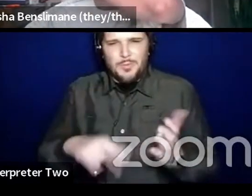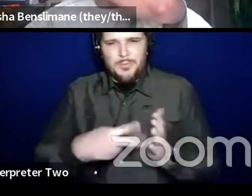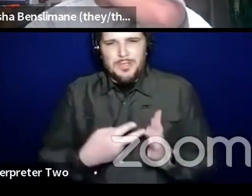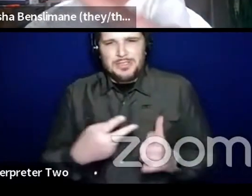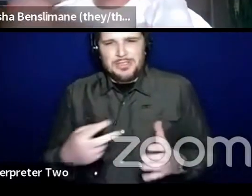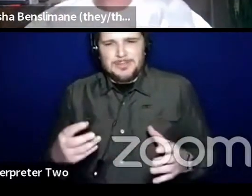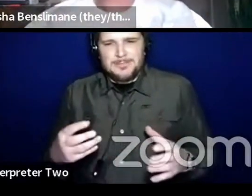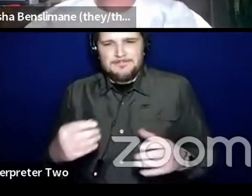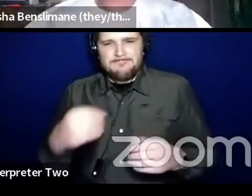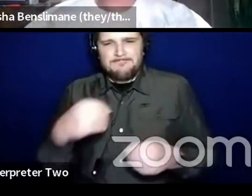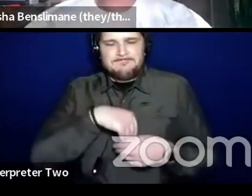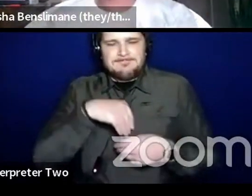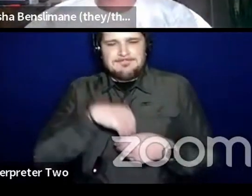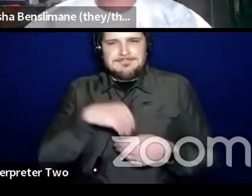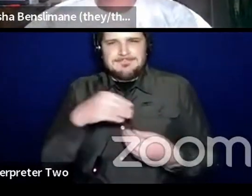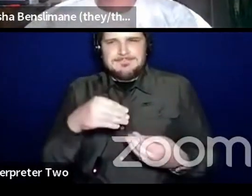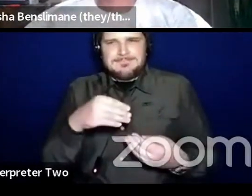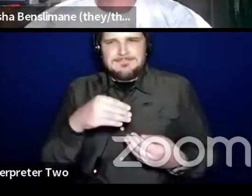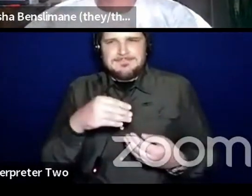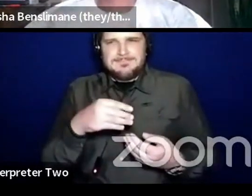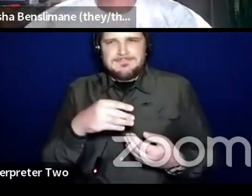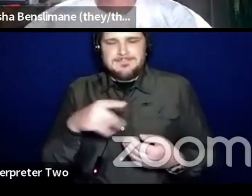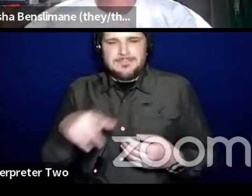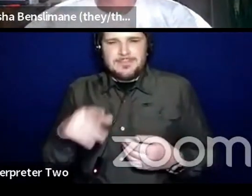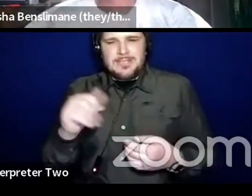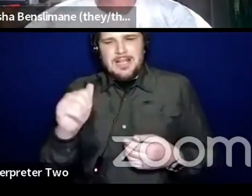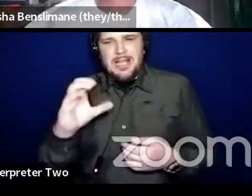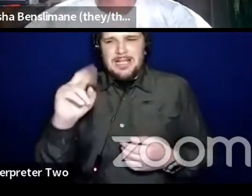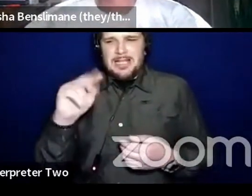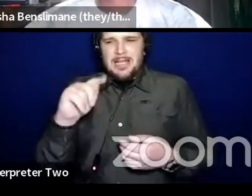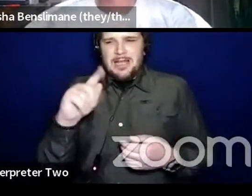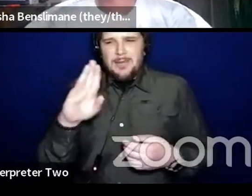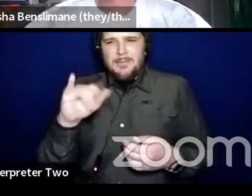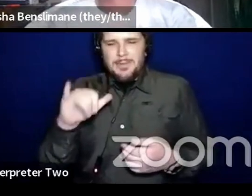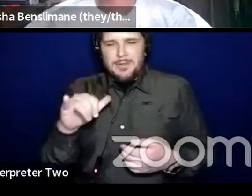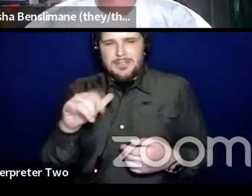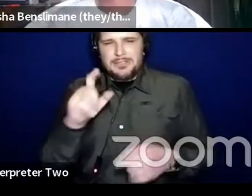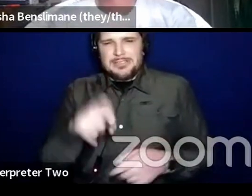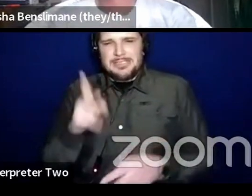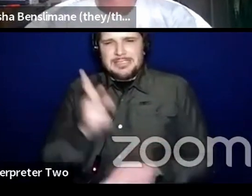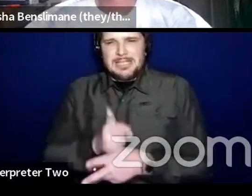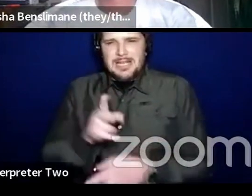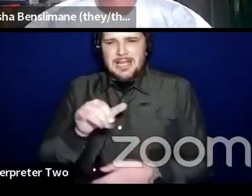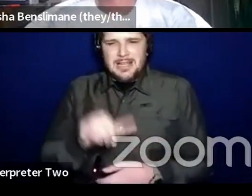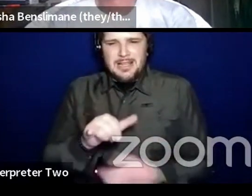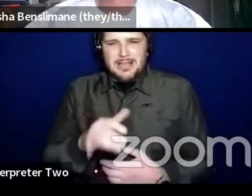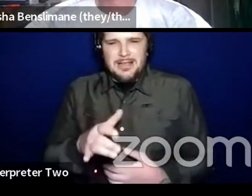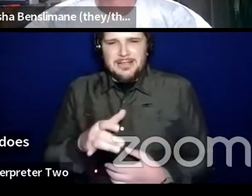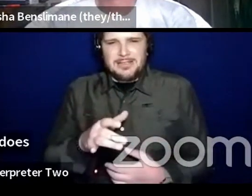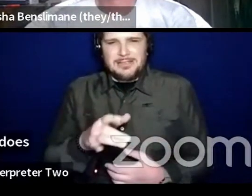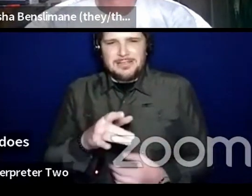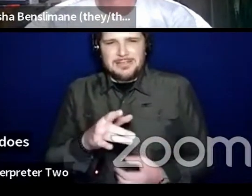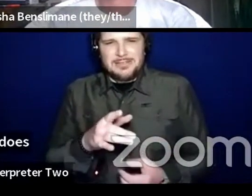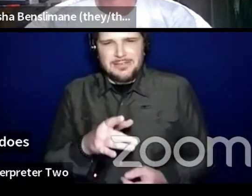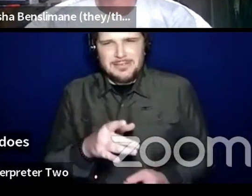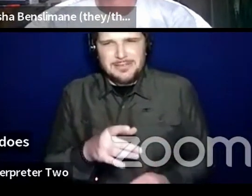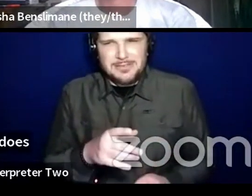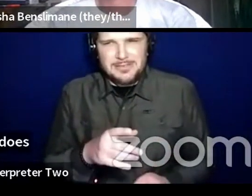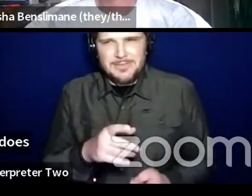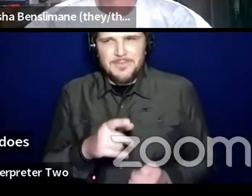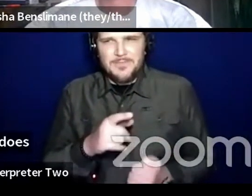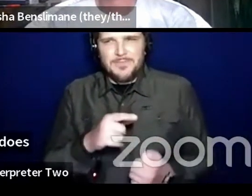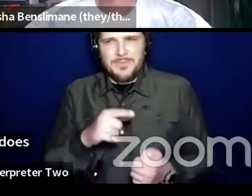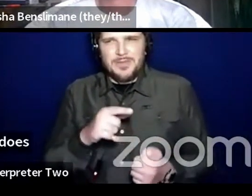compartmentalize fully. I think there's an accountability that can be taken that maybe, is being figured out right now